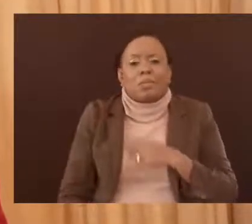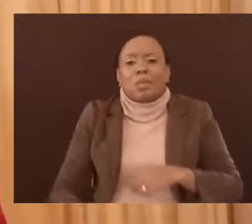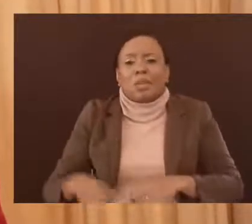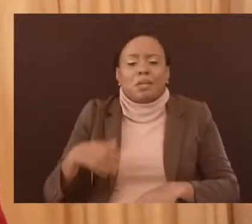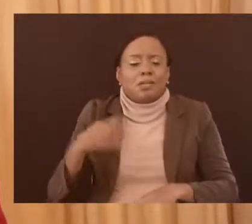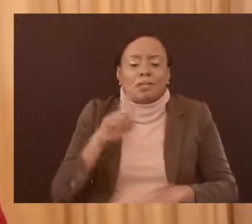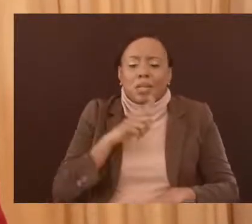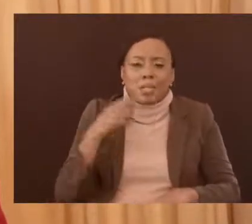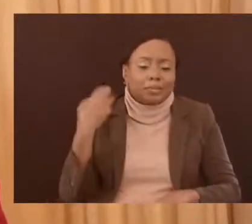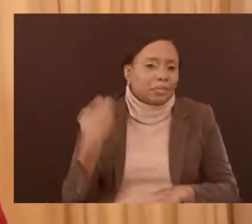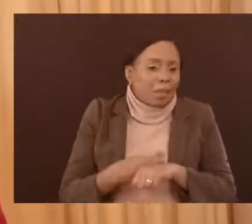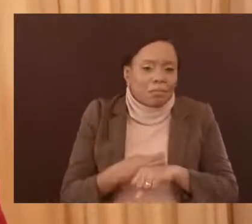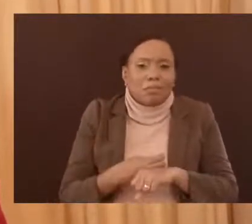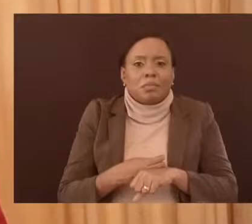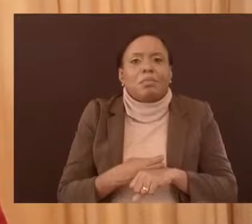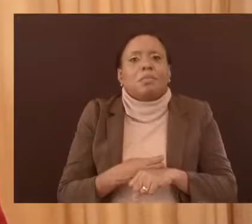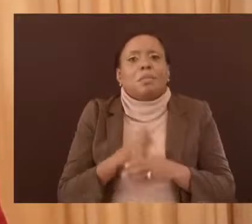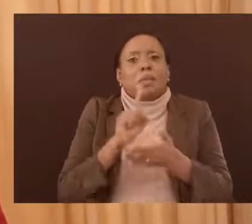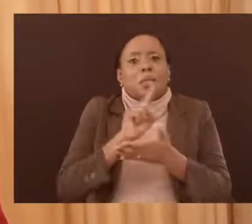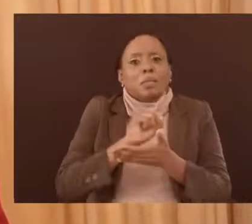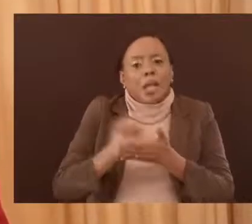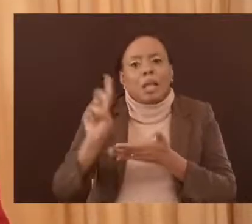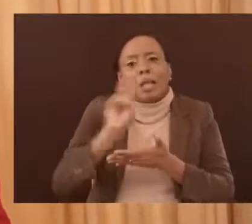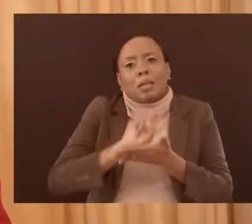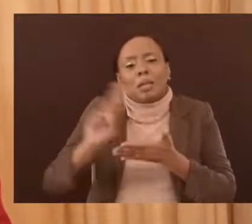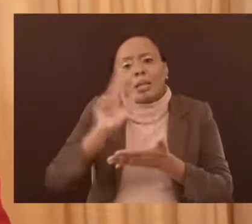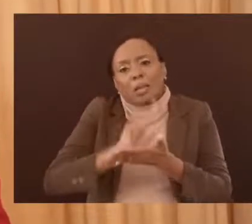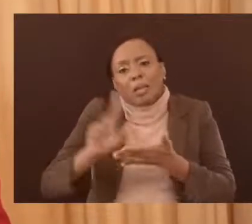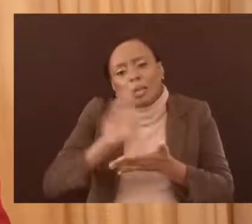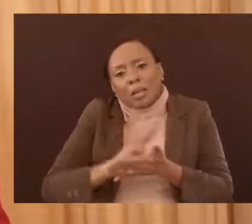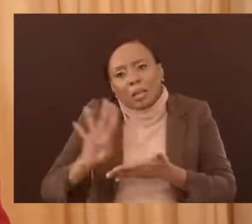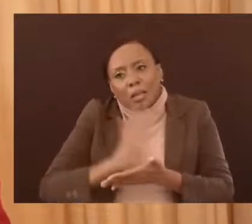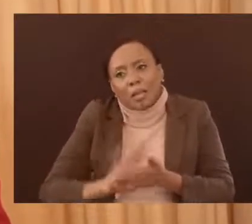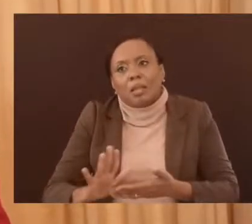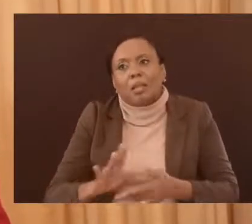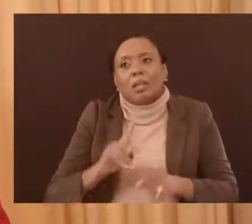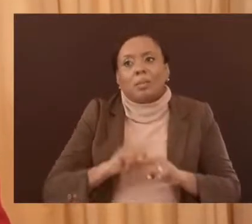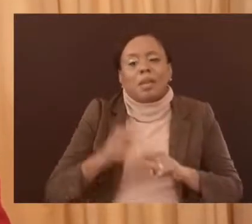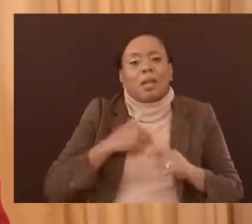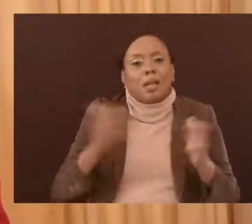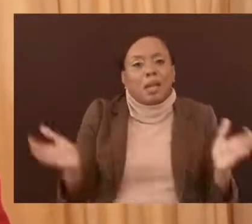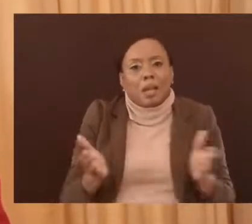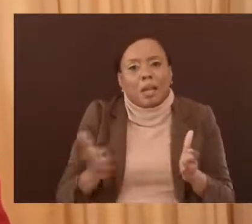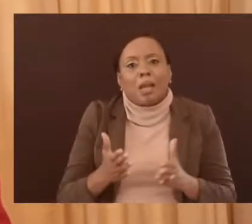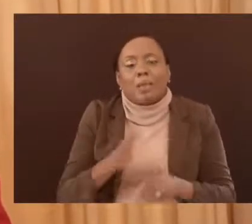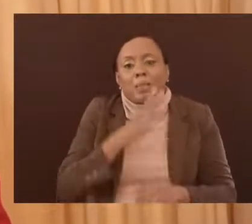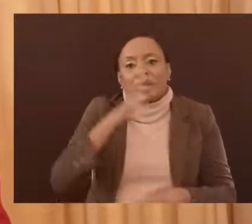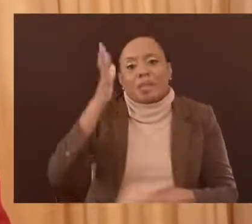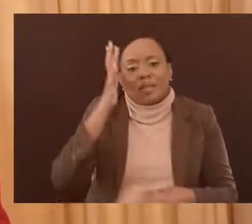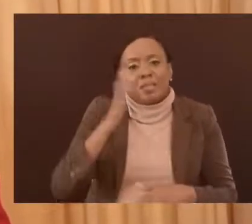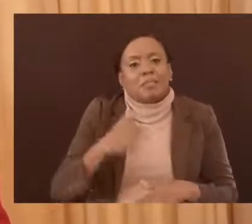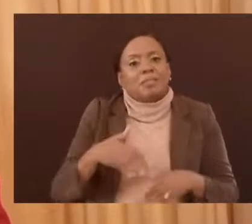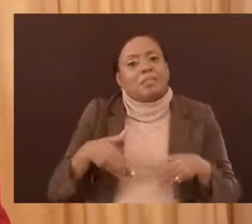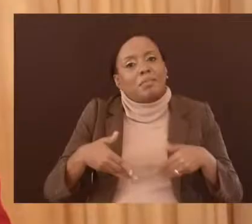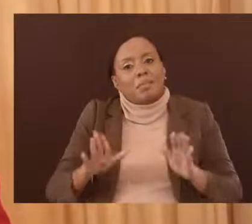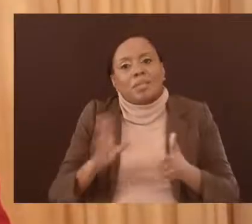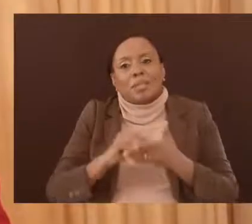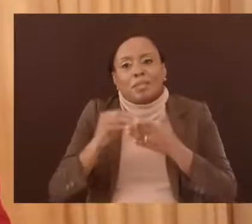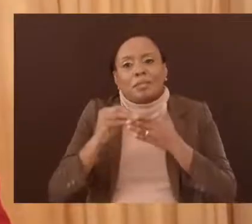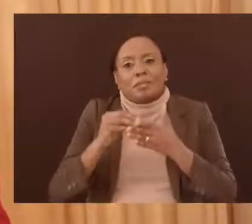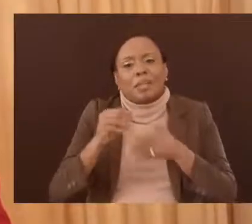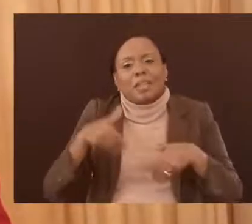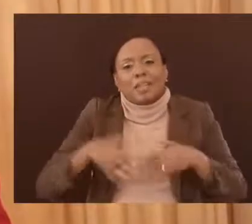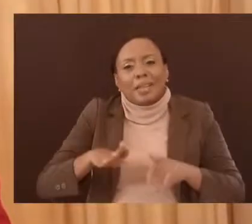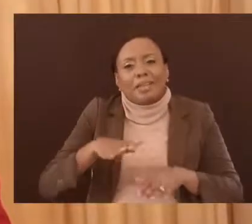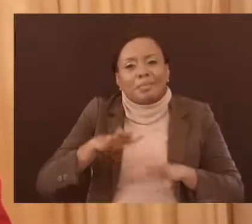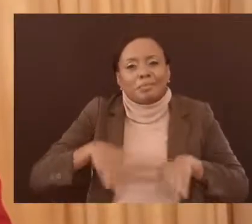will encourage all parents to try to get their children vaccinated, and all parents and adults in this country